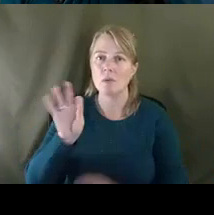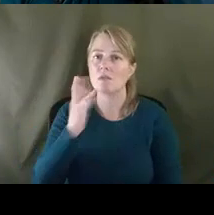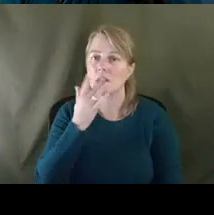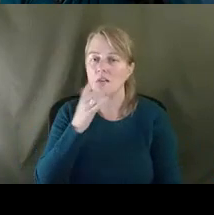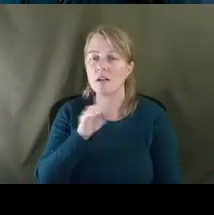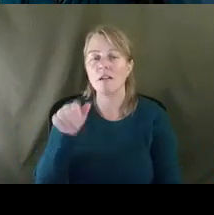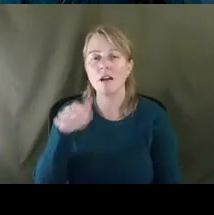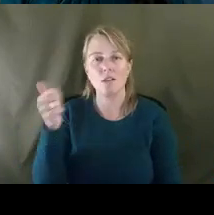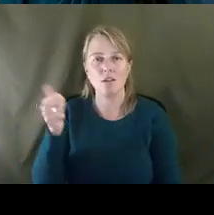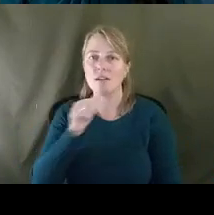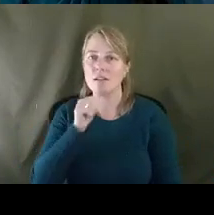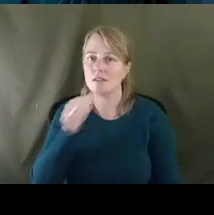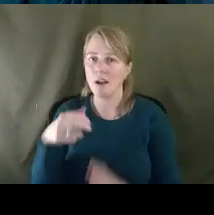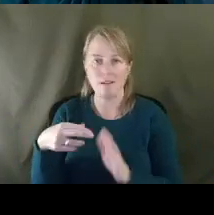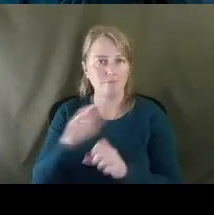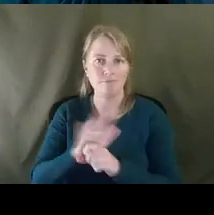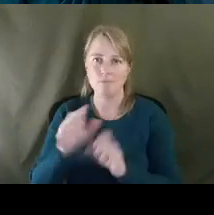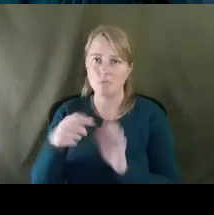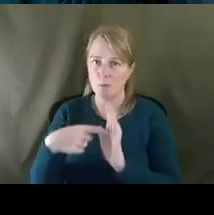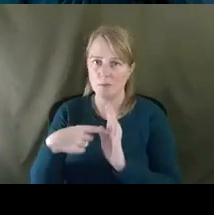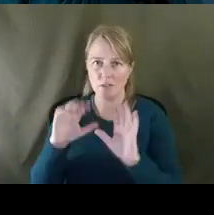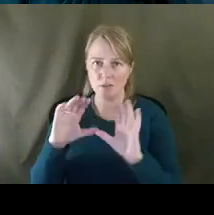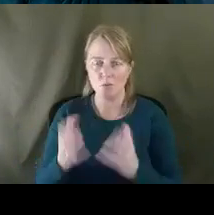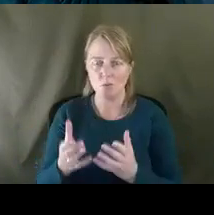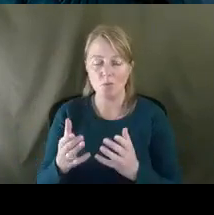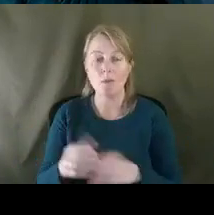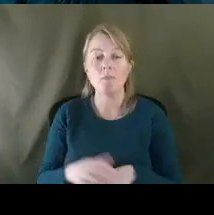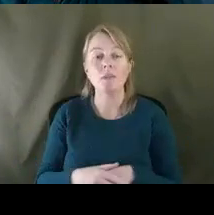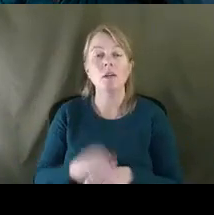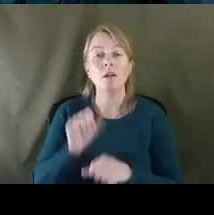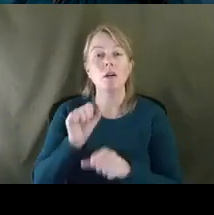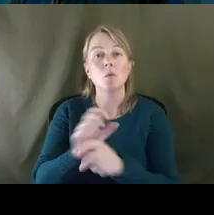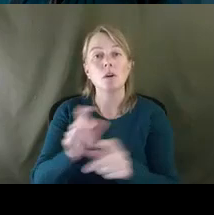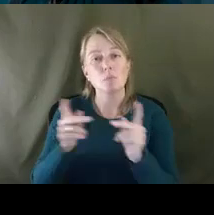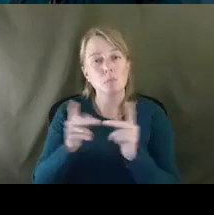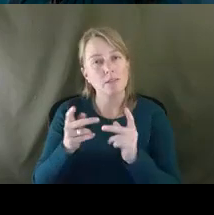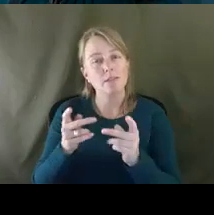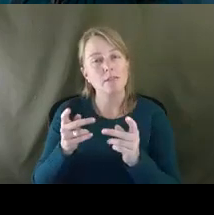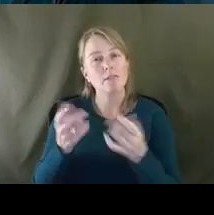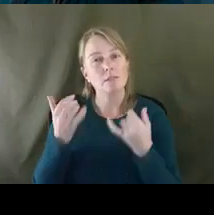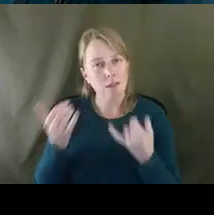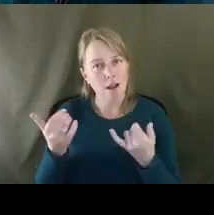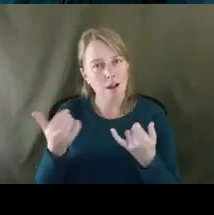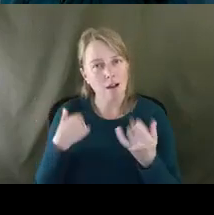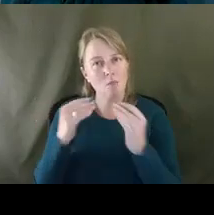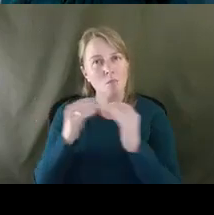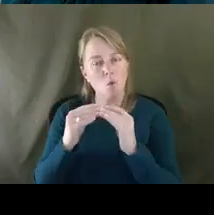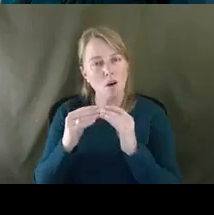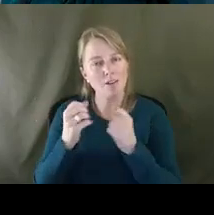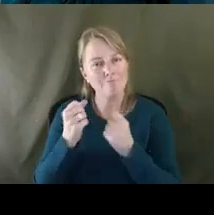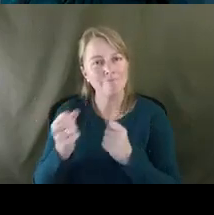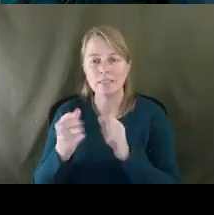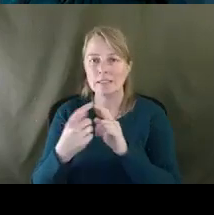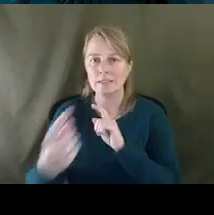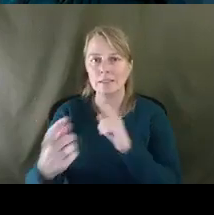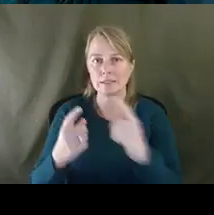underrepresented groups. As workplaces practice more robust forms of distancing,